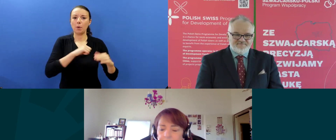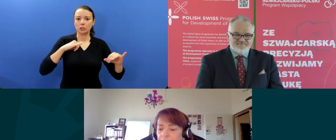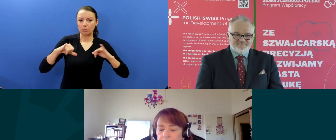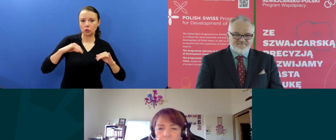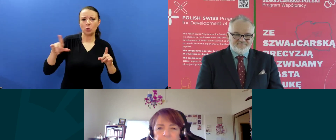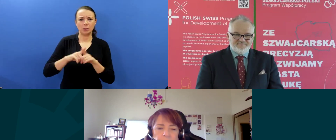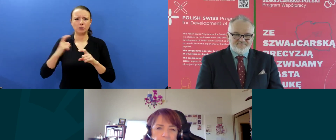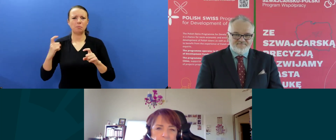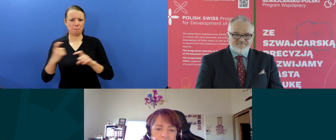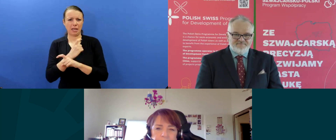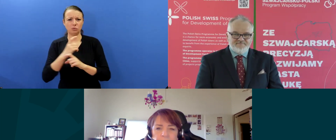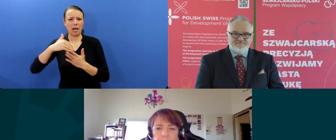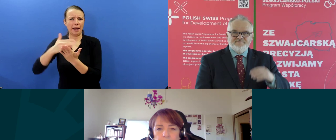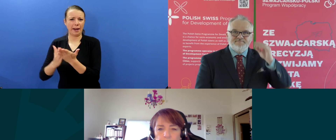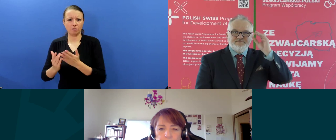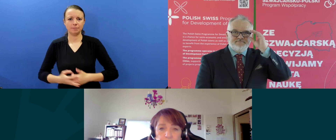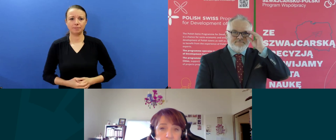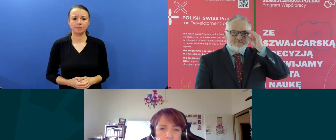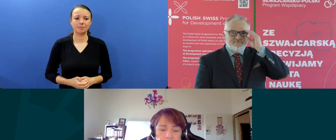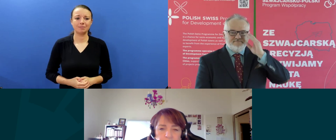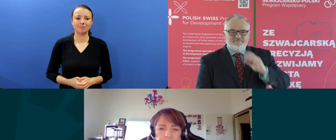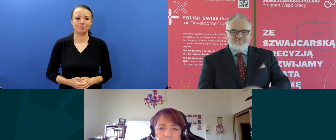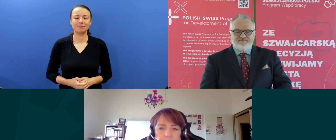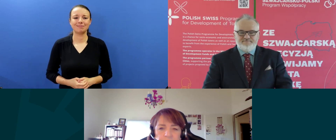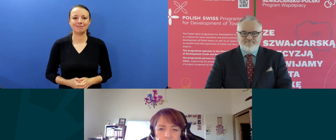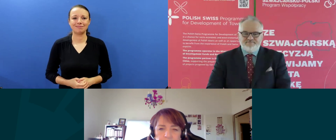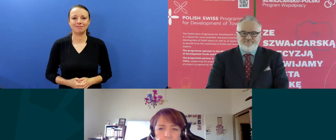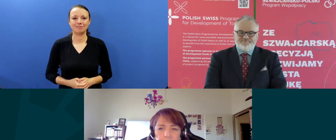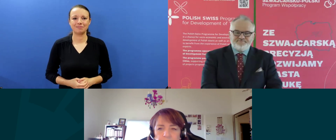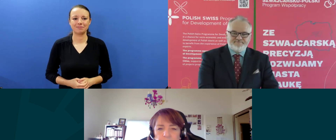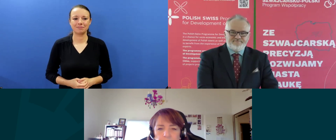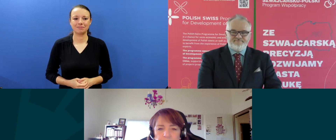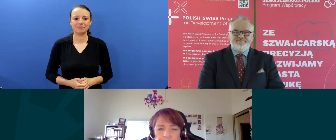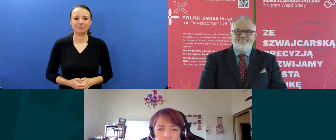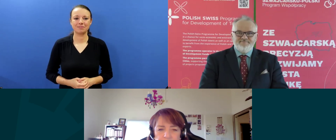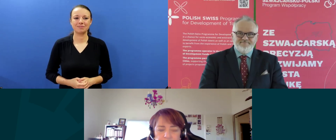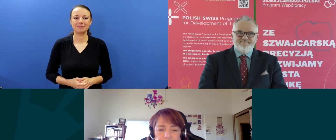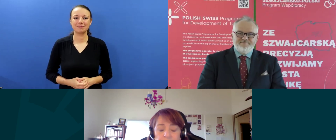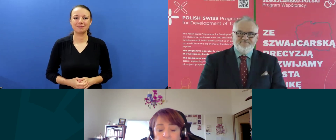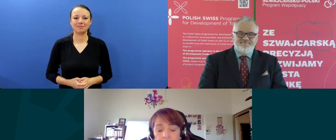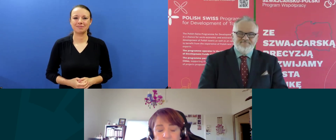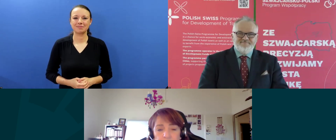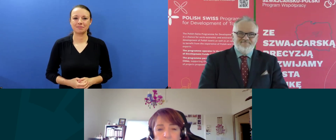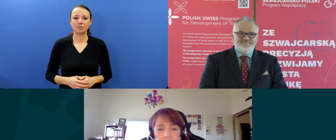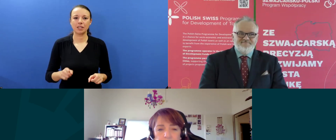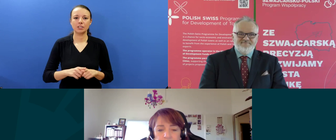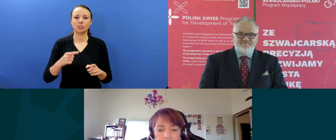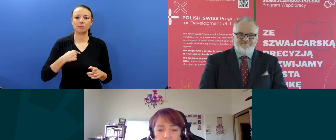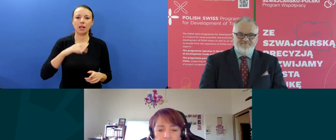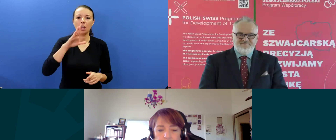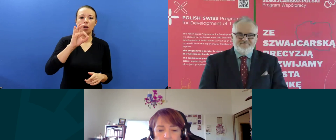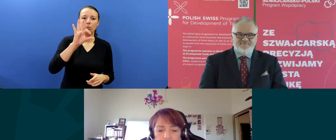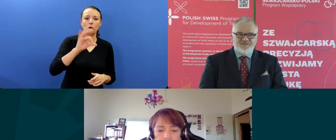at national level. And I am on a project for the city of Sarajevo, but I'll come back to that. So let